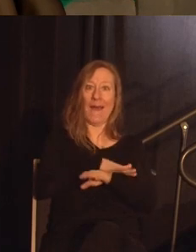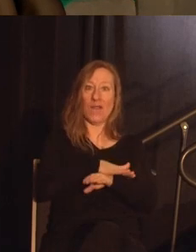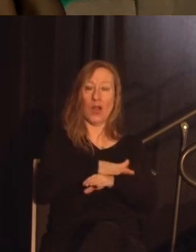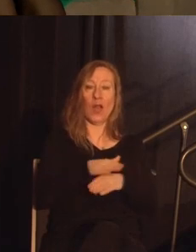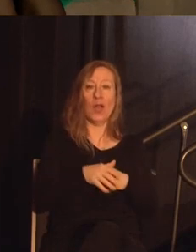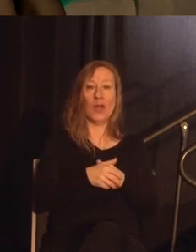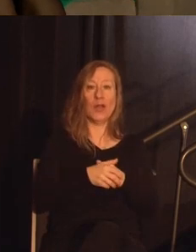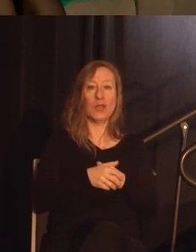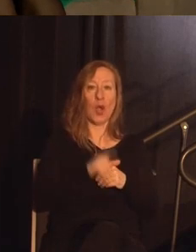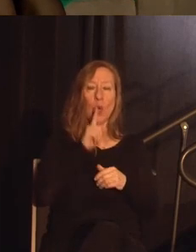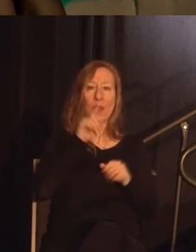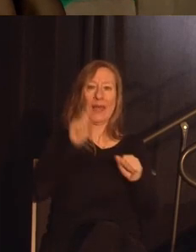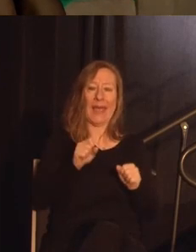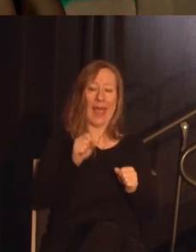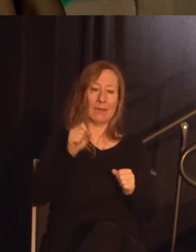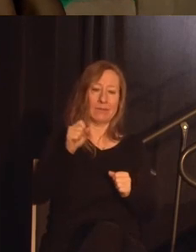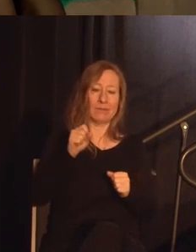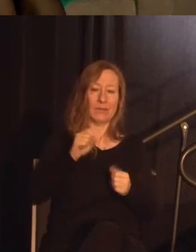can really like squish something.